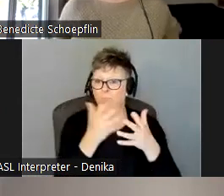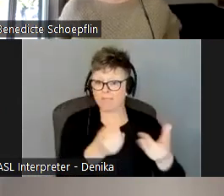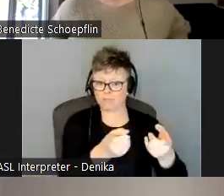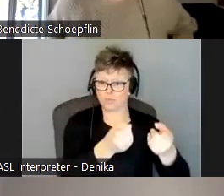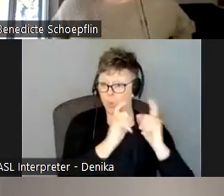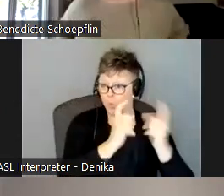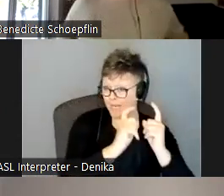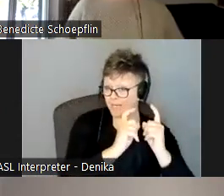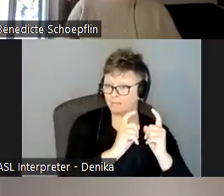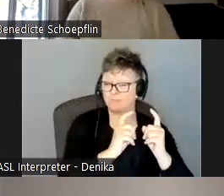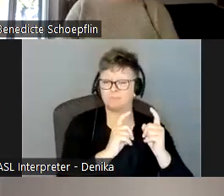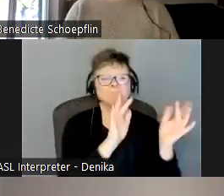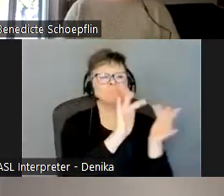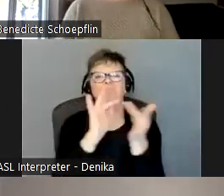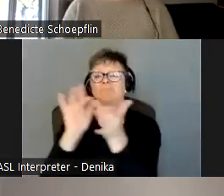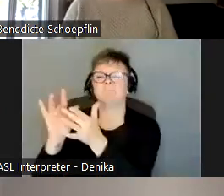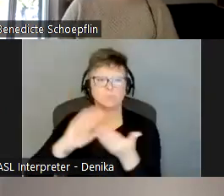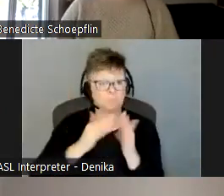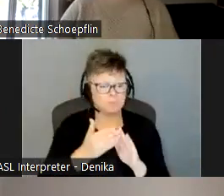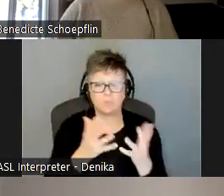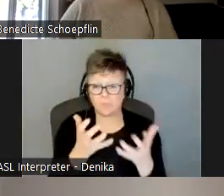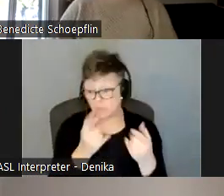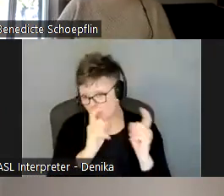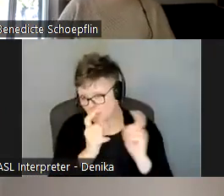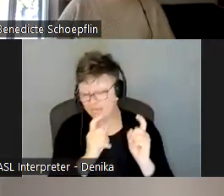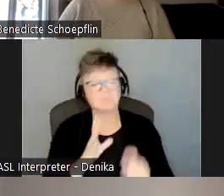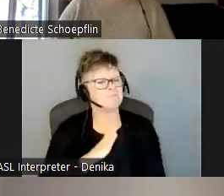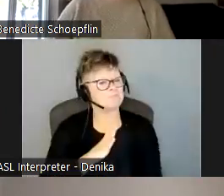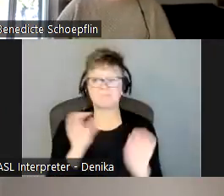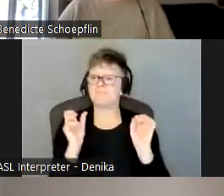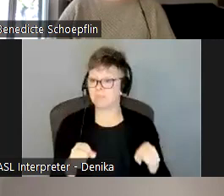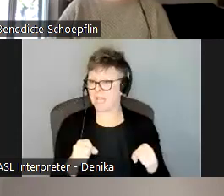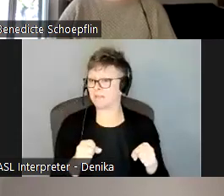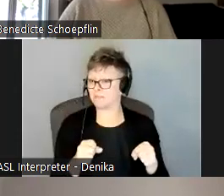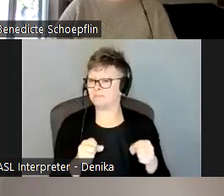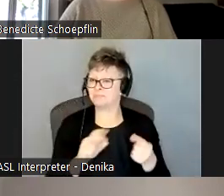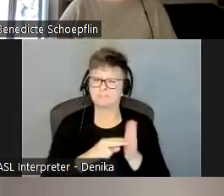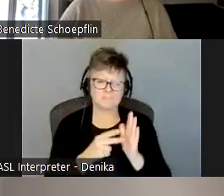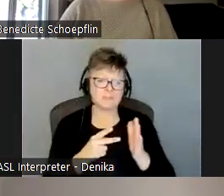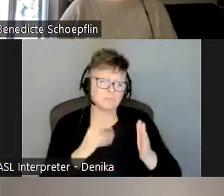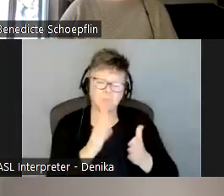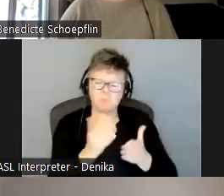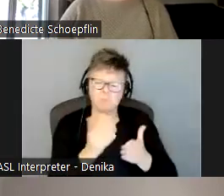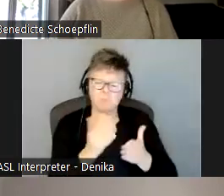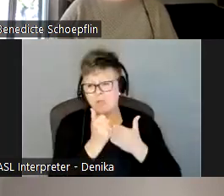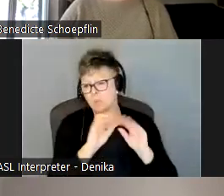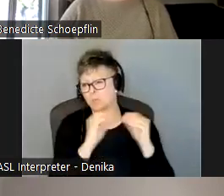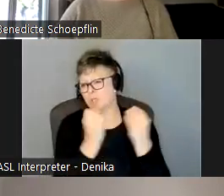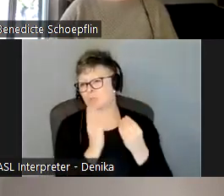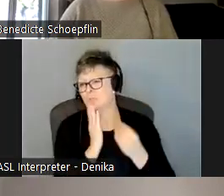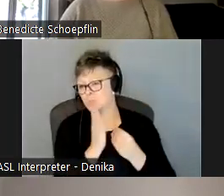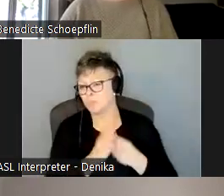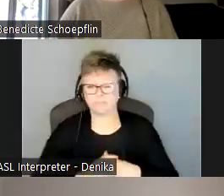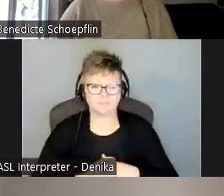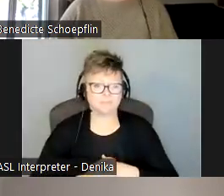outreach to community, we do appreciate any donations to continue the work that we're doing. And lastly,